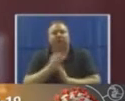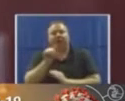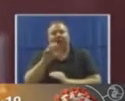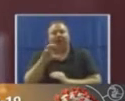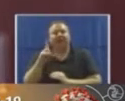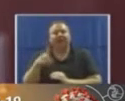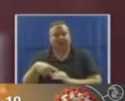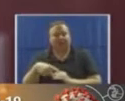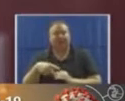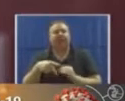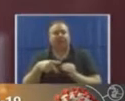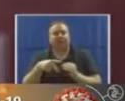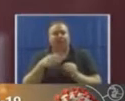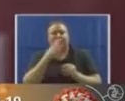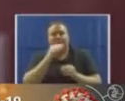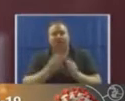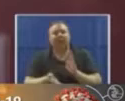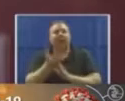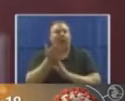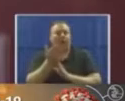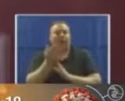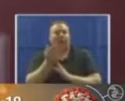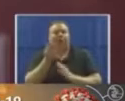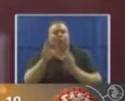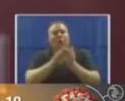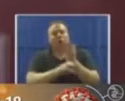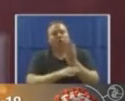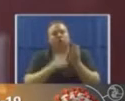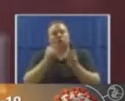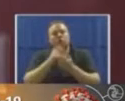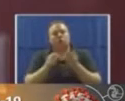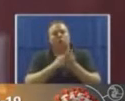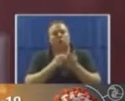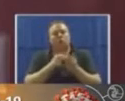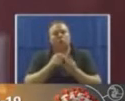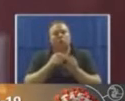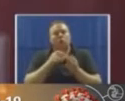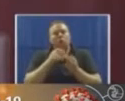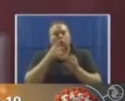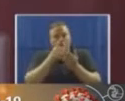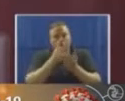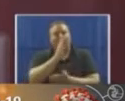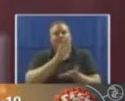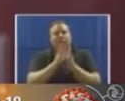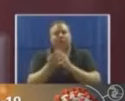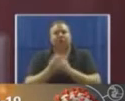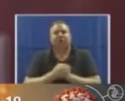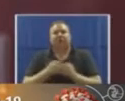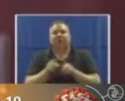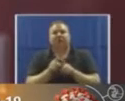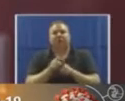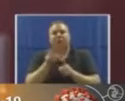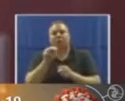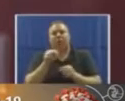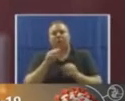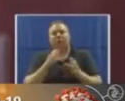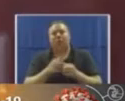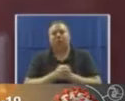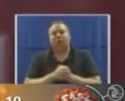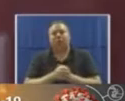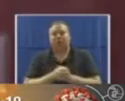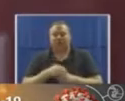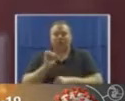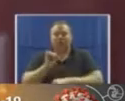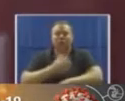speak up against every violation of our constitutional rights, against every violation of the Nuremberg Code, and every